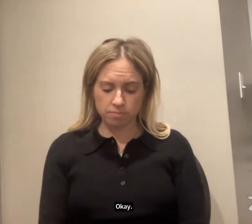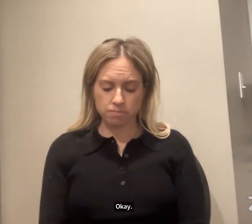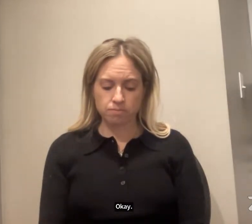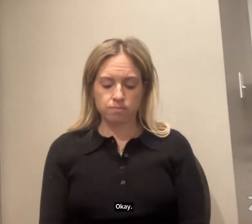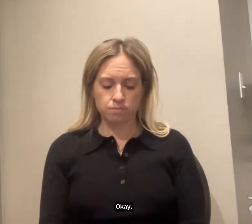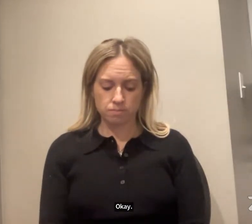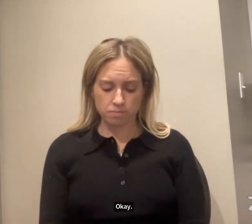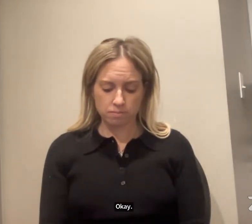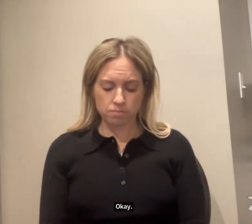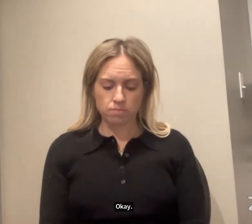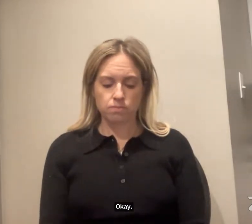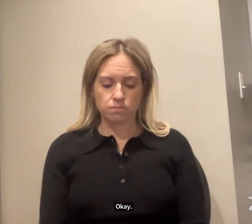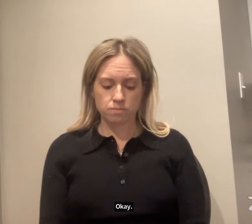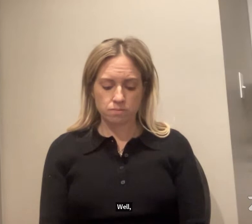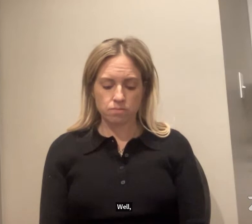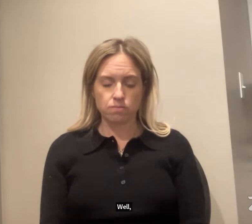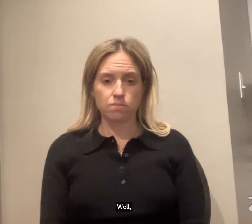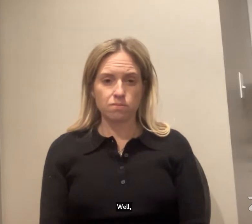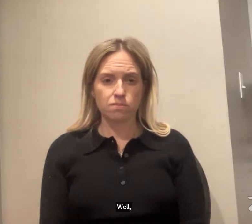Well, okay. So